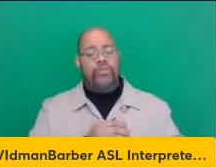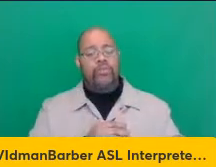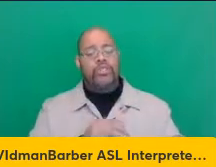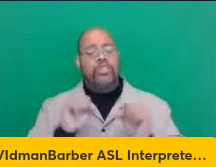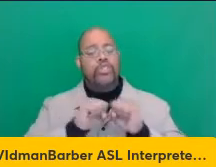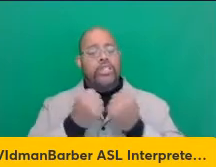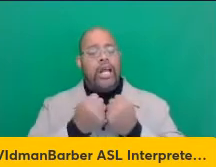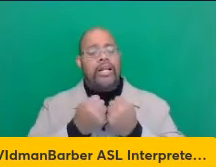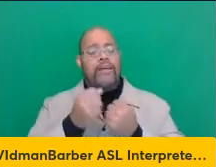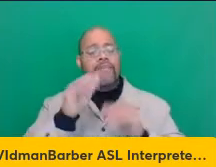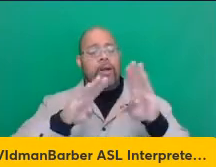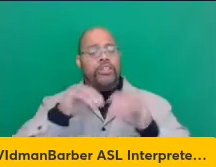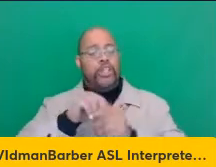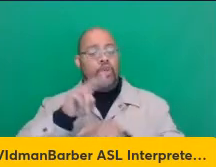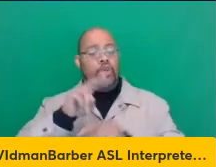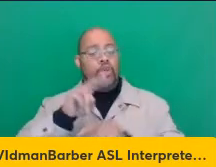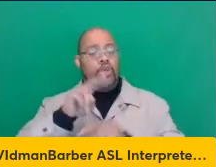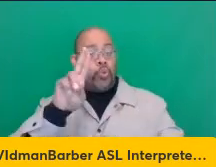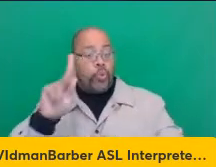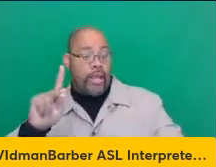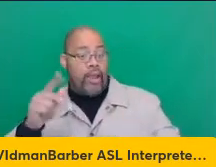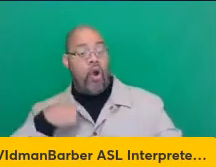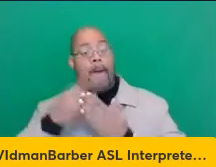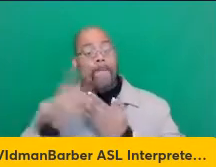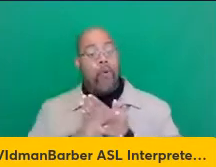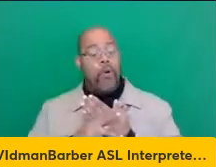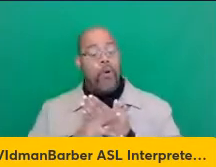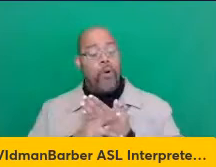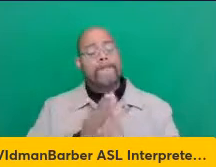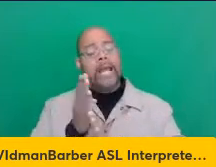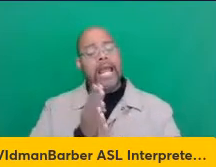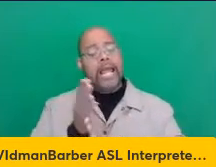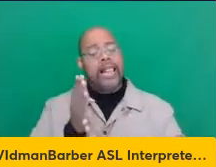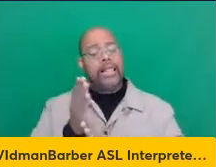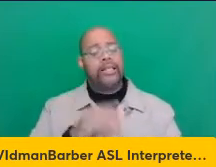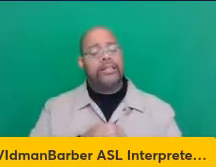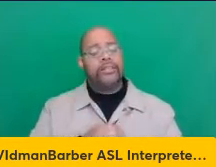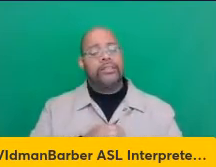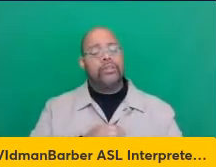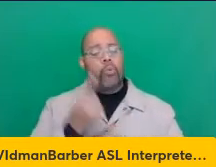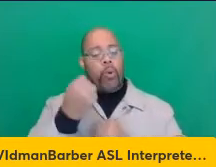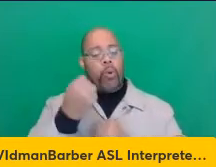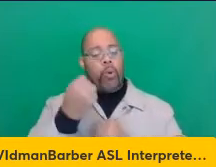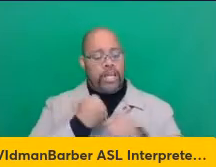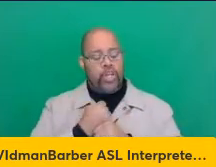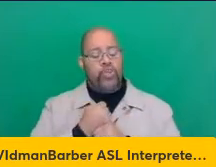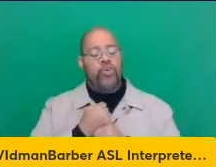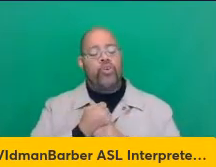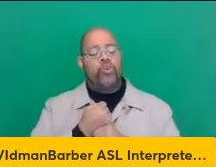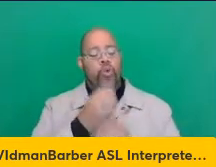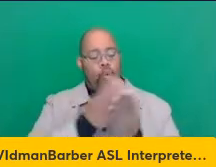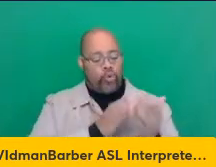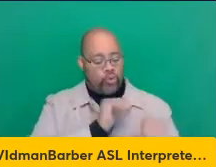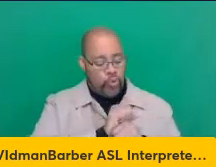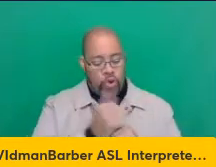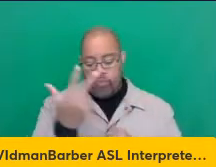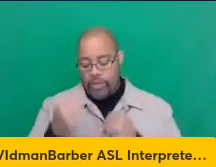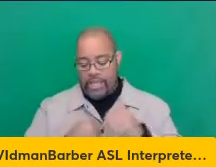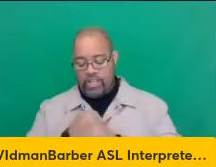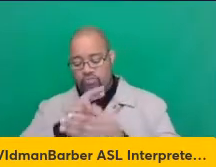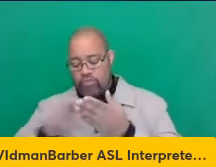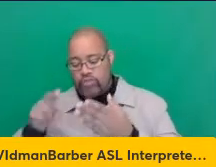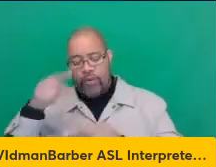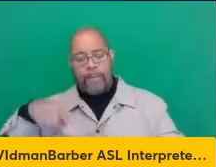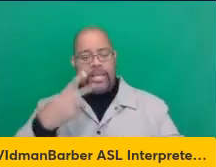UK. So our programs are mainly 1 year of coursework and 3 years of research for the